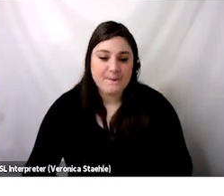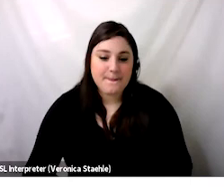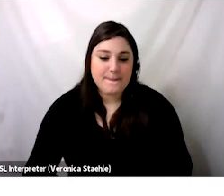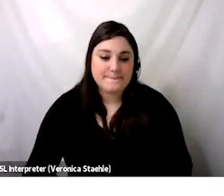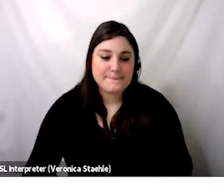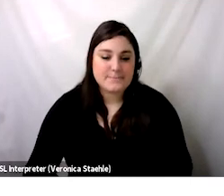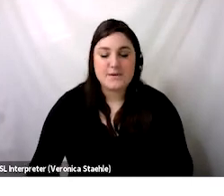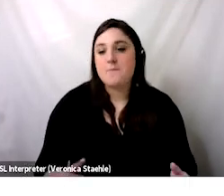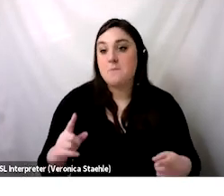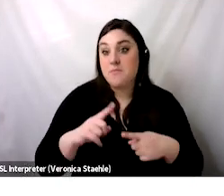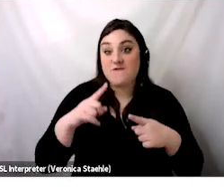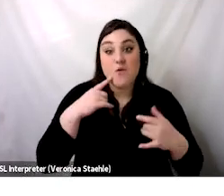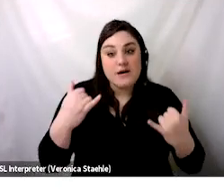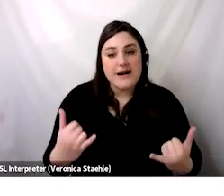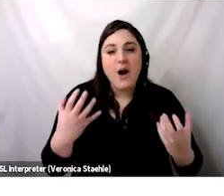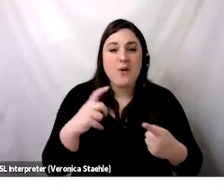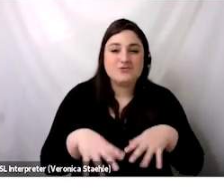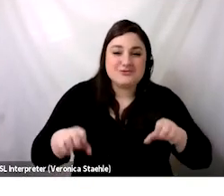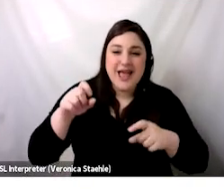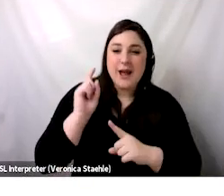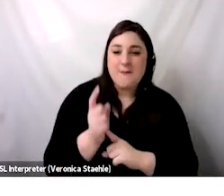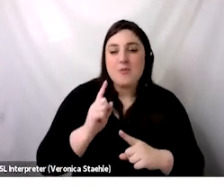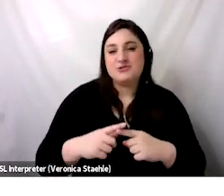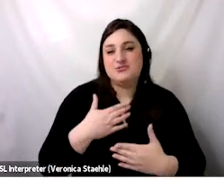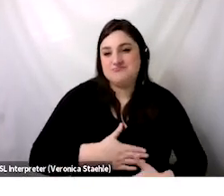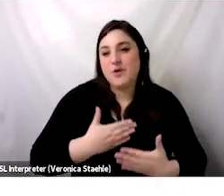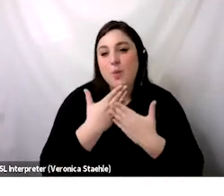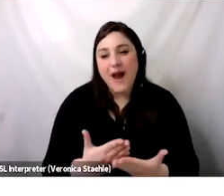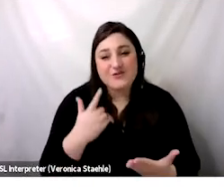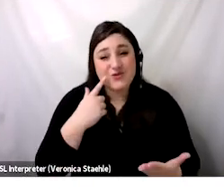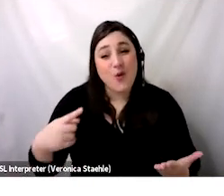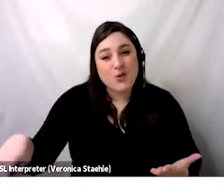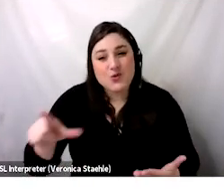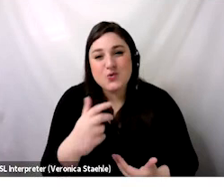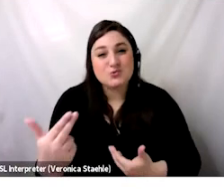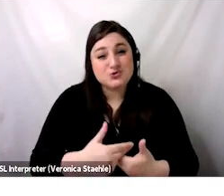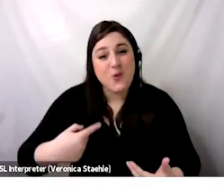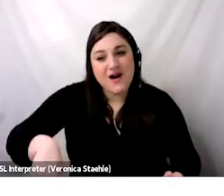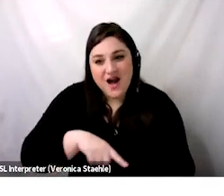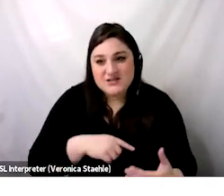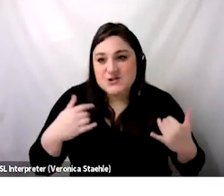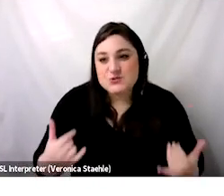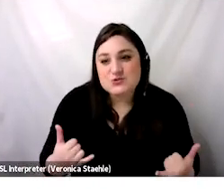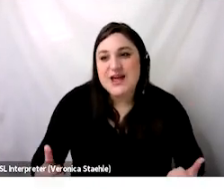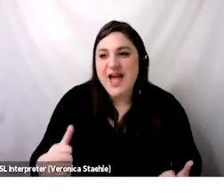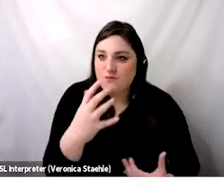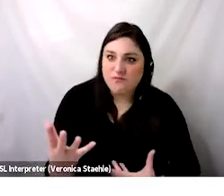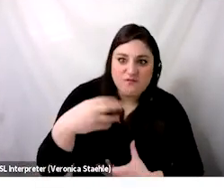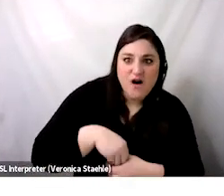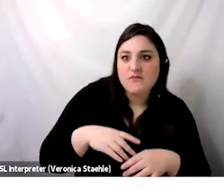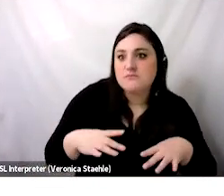a moment to express my gratitude to everyone who joined us today and was so engaged with all of the new